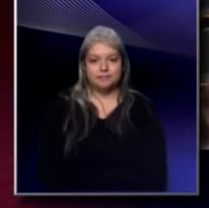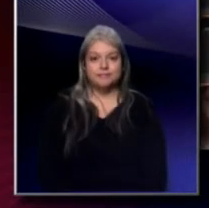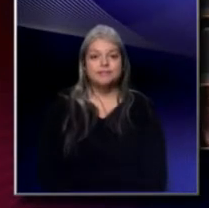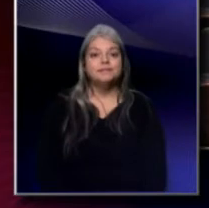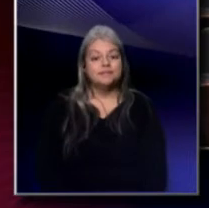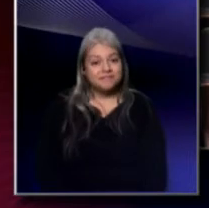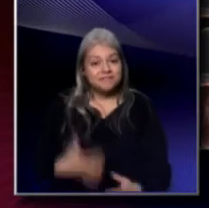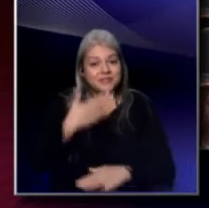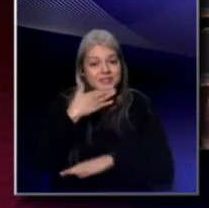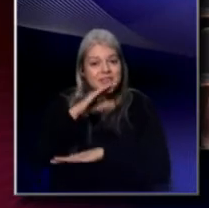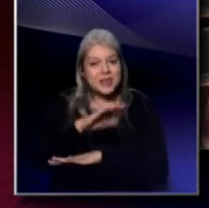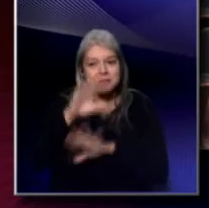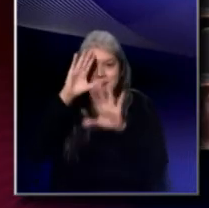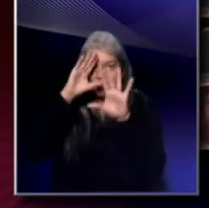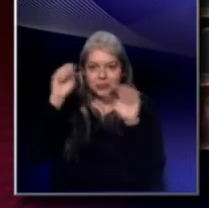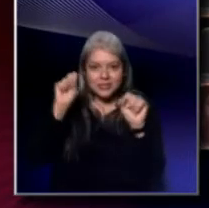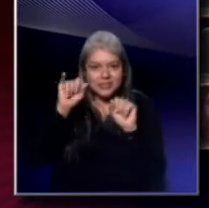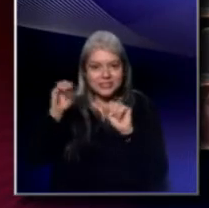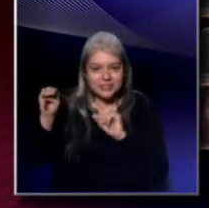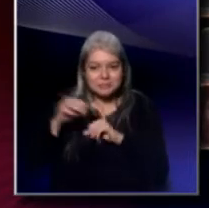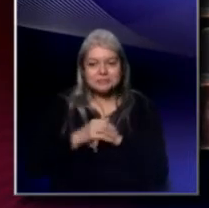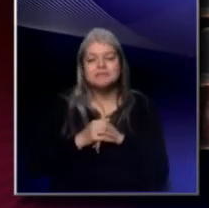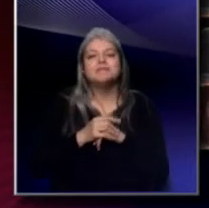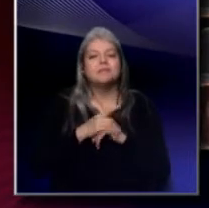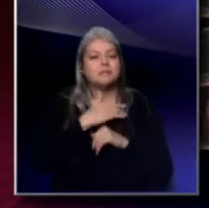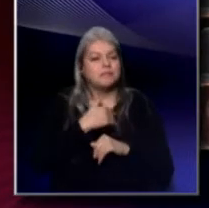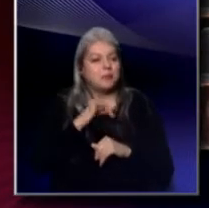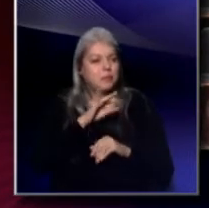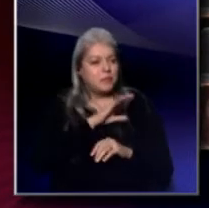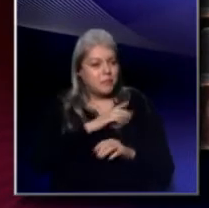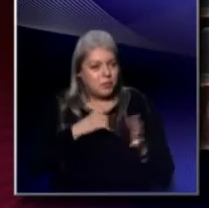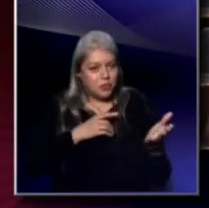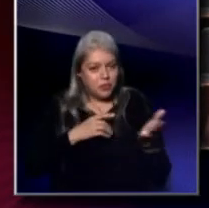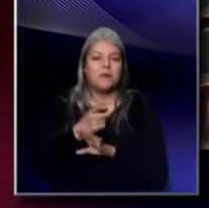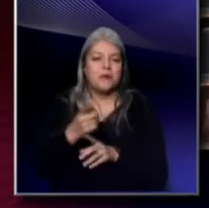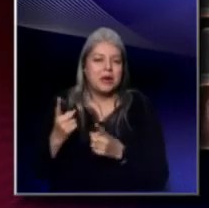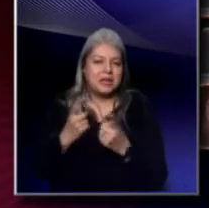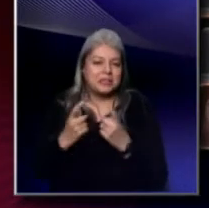Good afternoon, Board President Sims, members of the board, Superintendent Reichman.